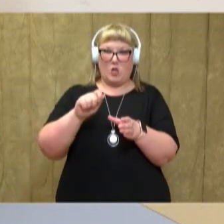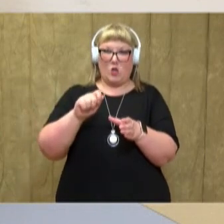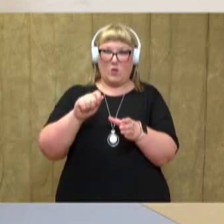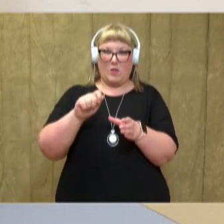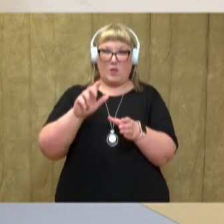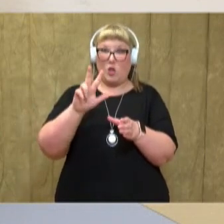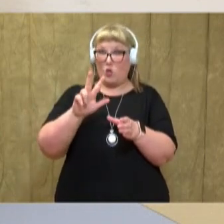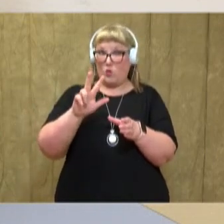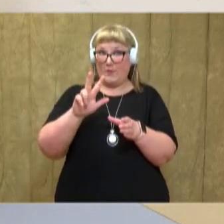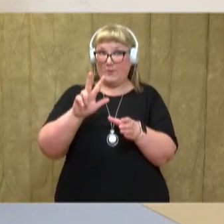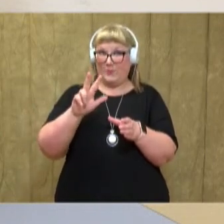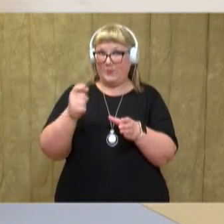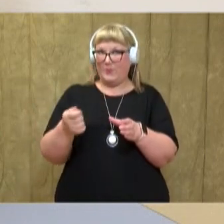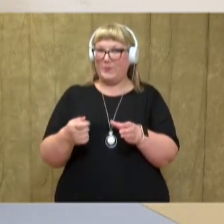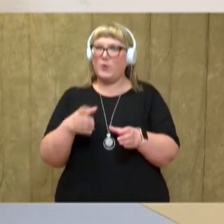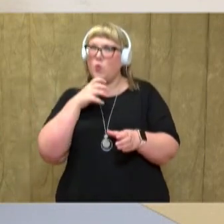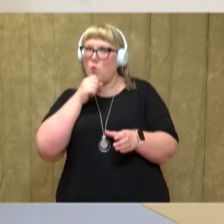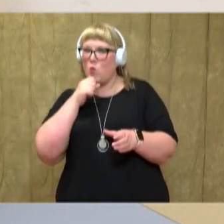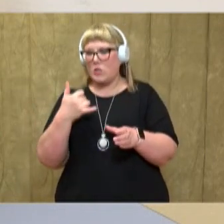orange sherbet.